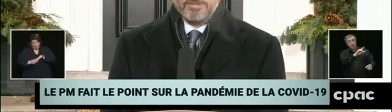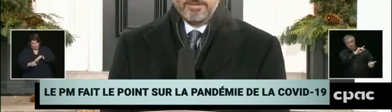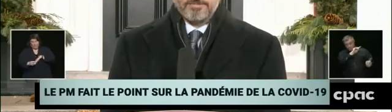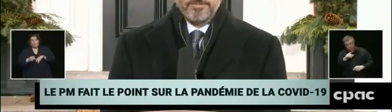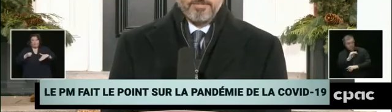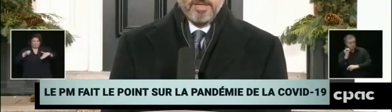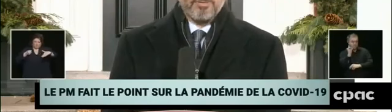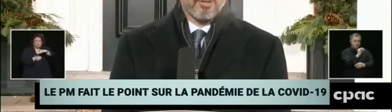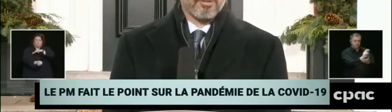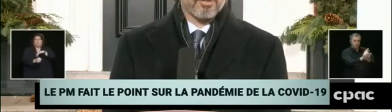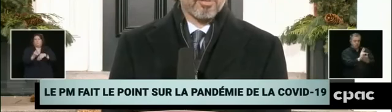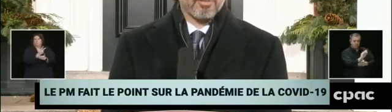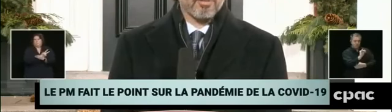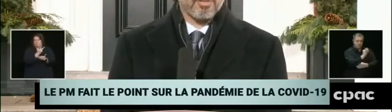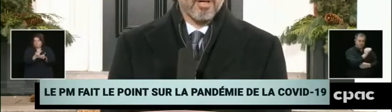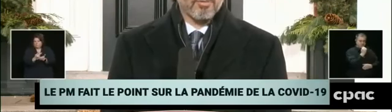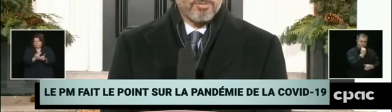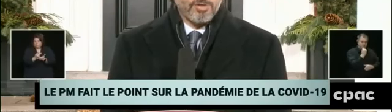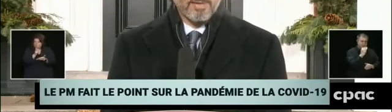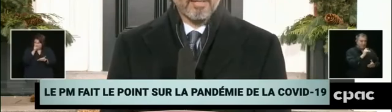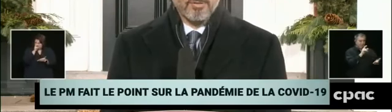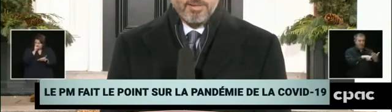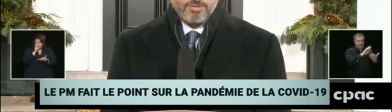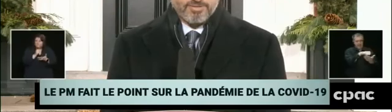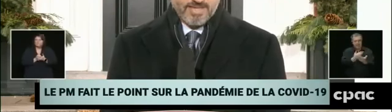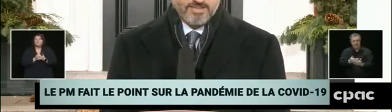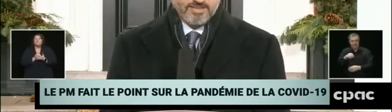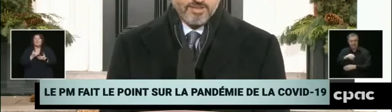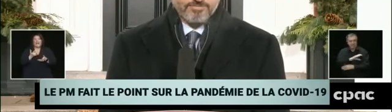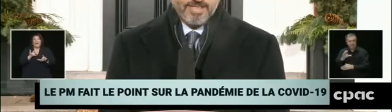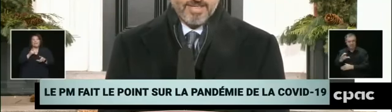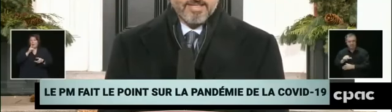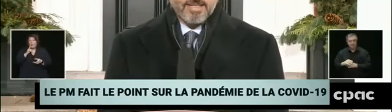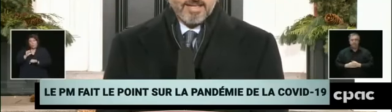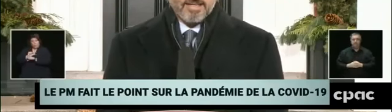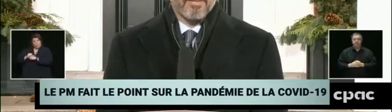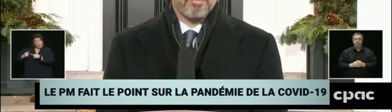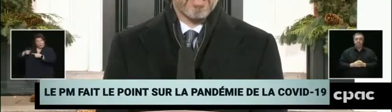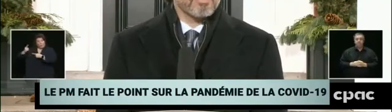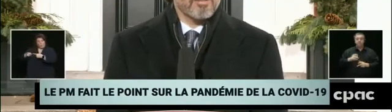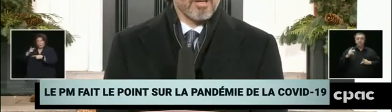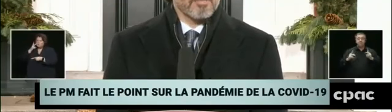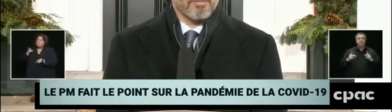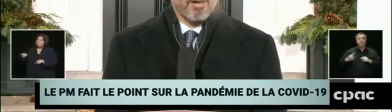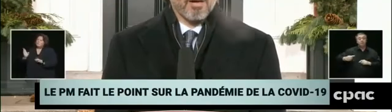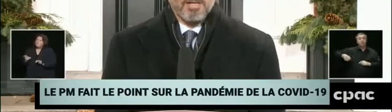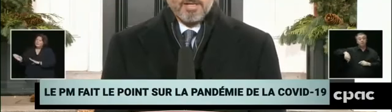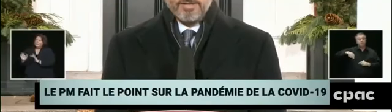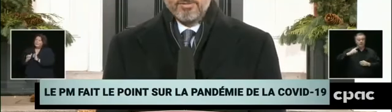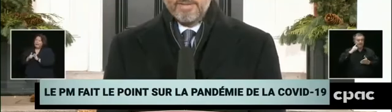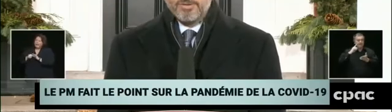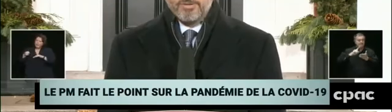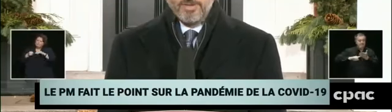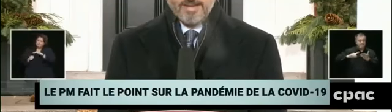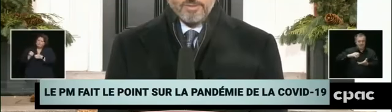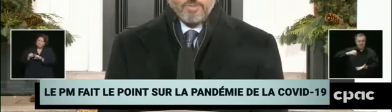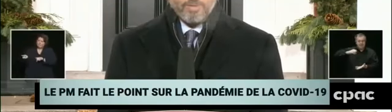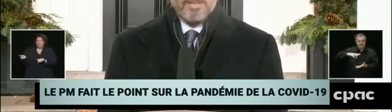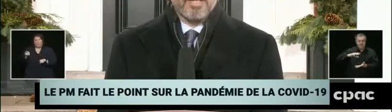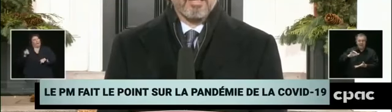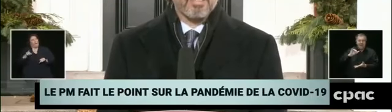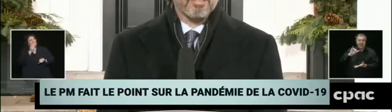arrive. Officials are reviewing travelers' isolation plans, and if the plan is not up to par, the travelers will